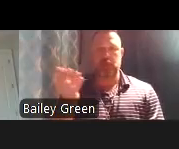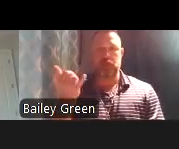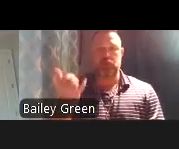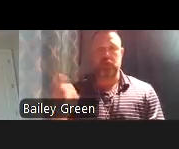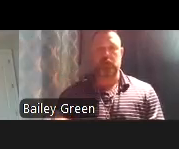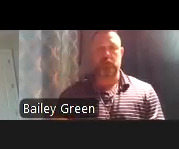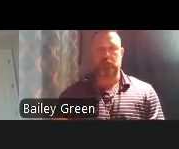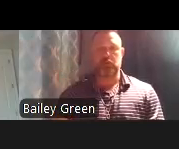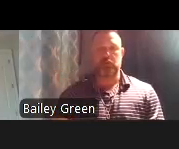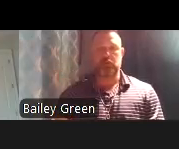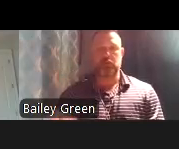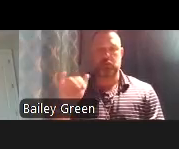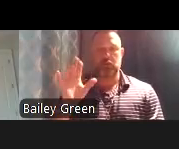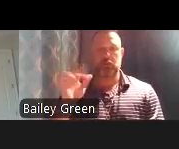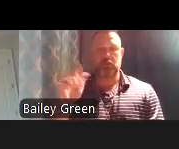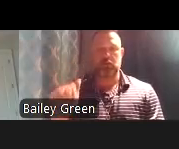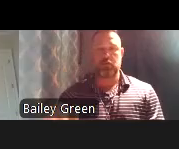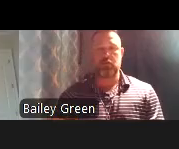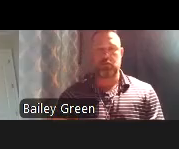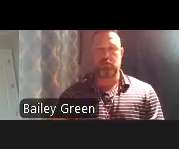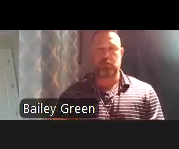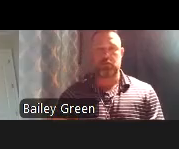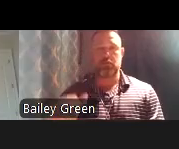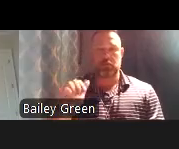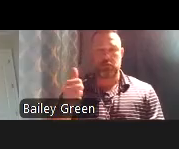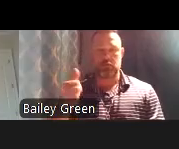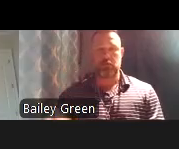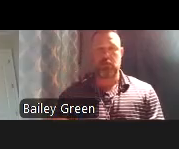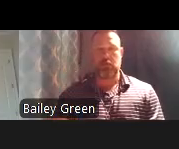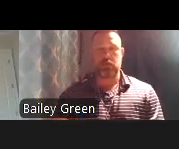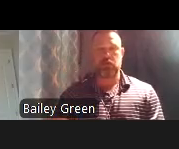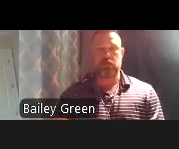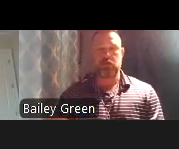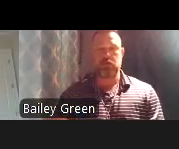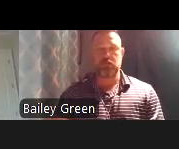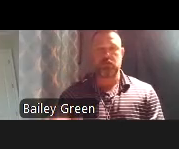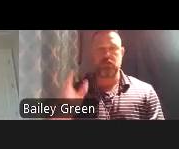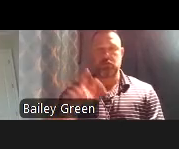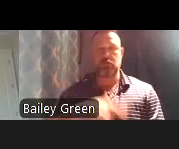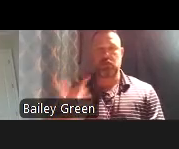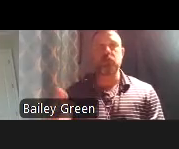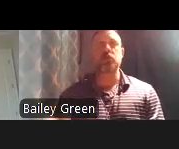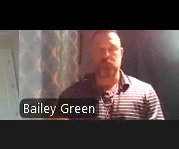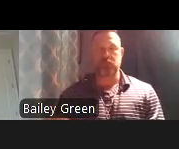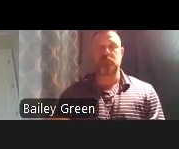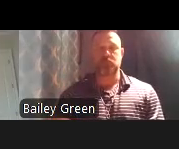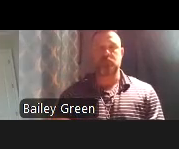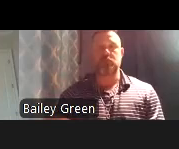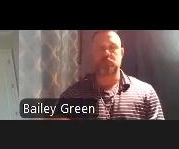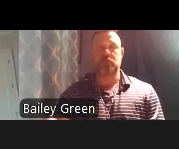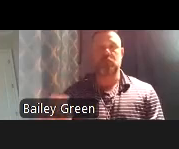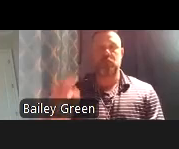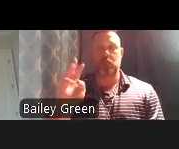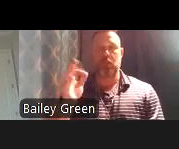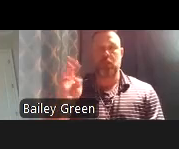today. Barbara McClendon. Yay. I think we might need our next slide. Dr.